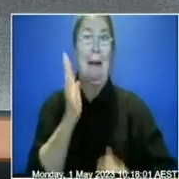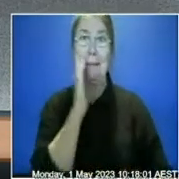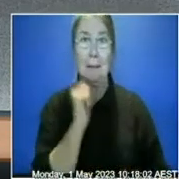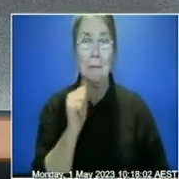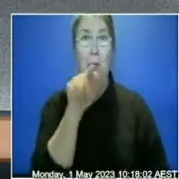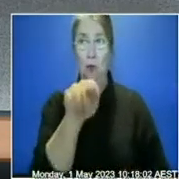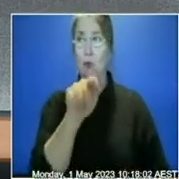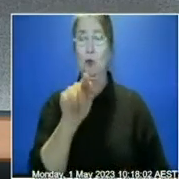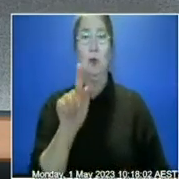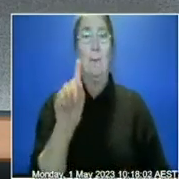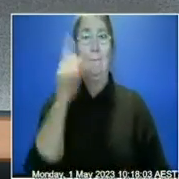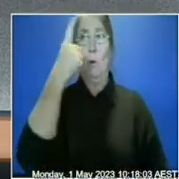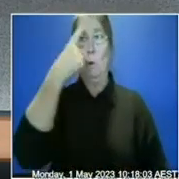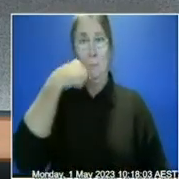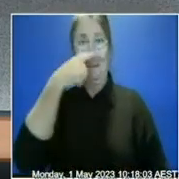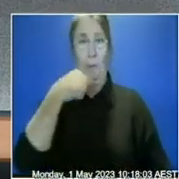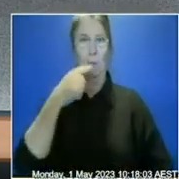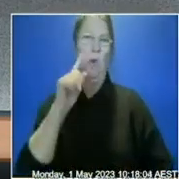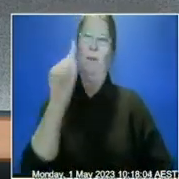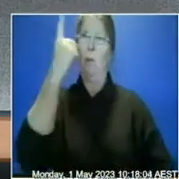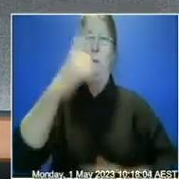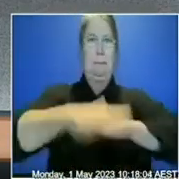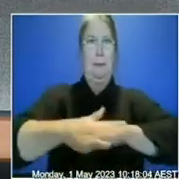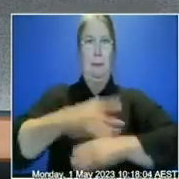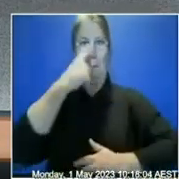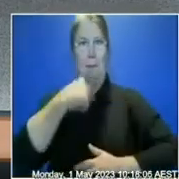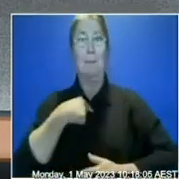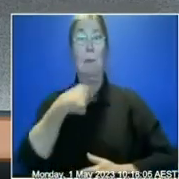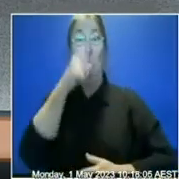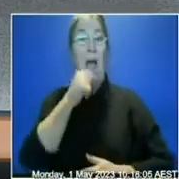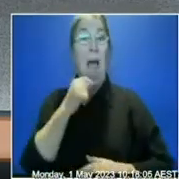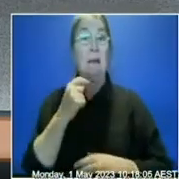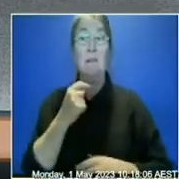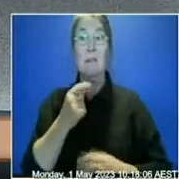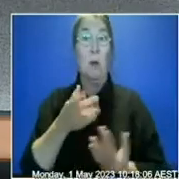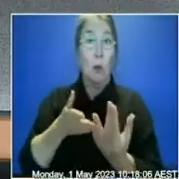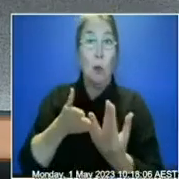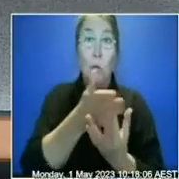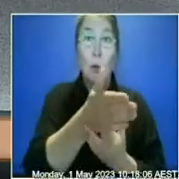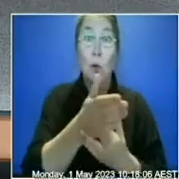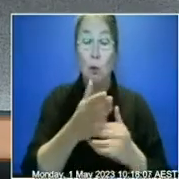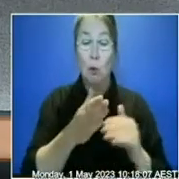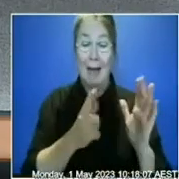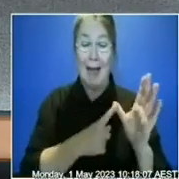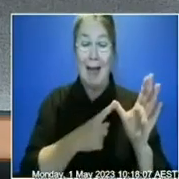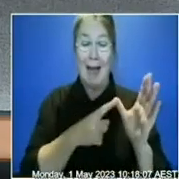ATROs or whether that be through mainstream health services, that was the reference to no wrong door.